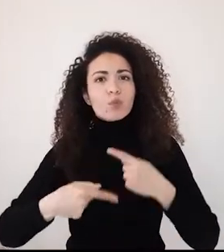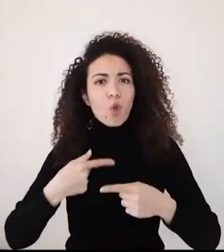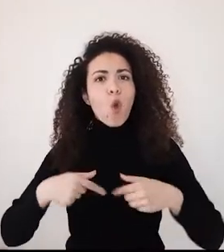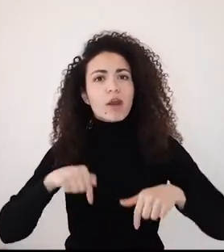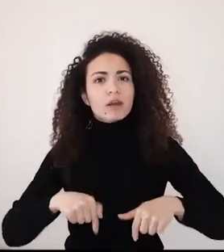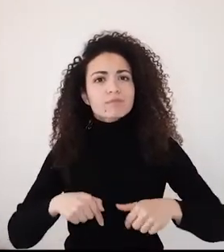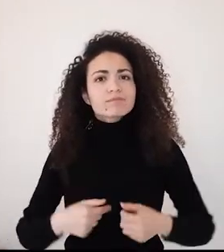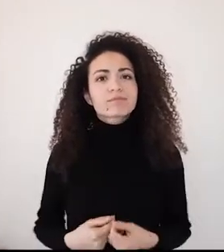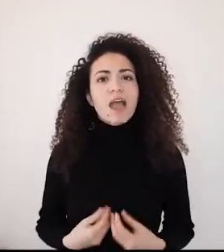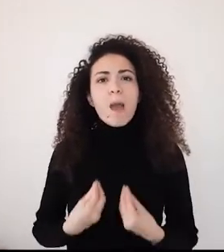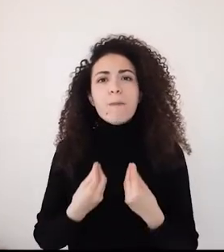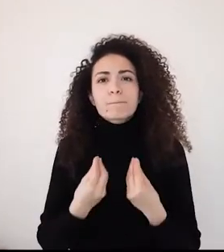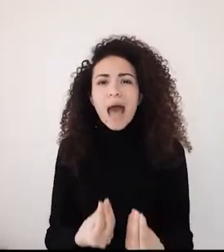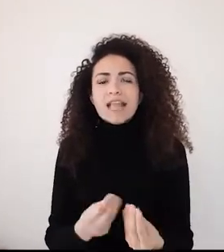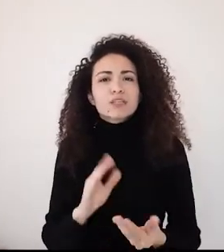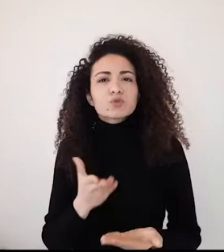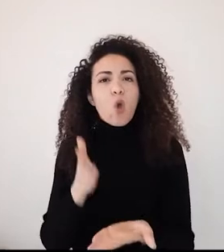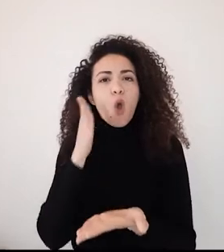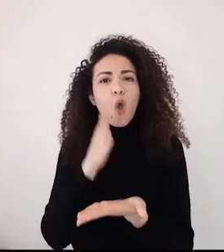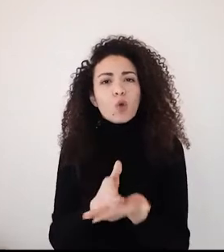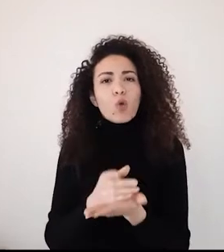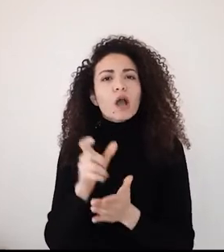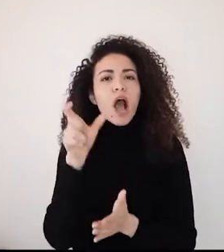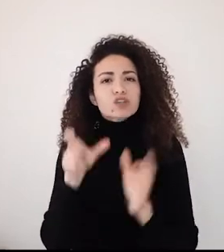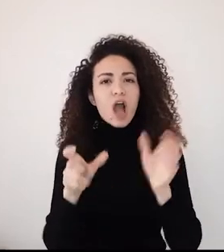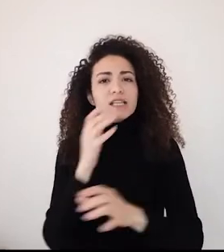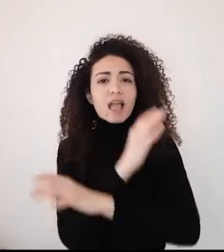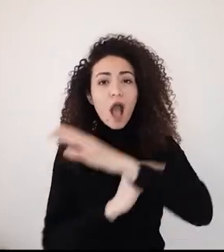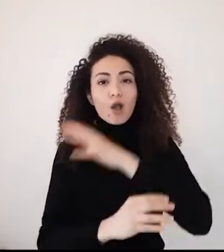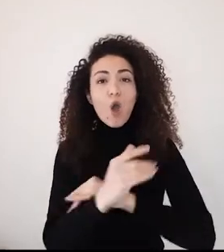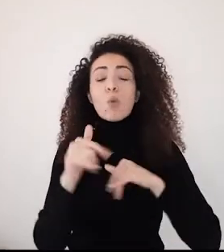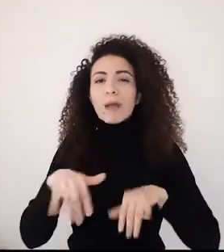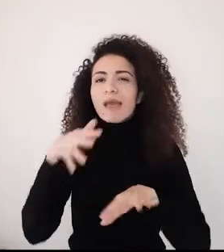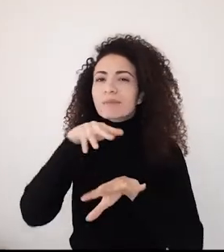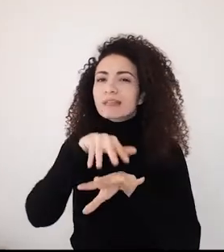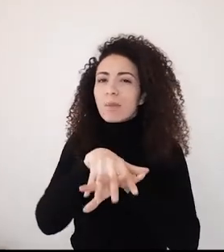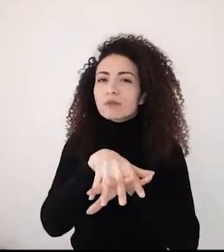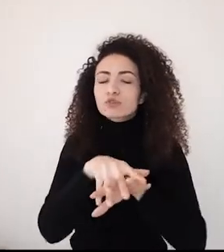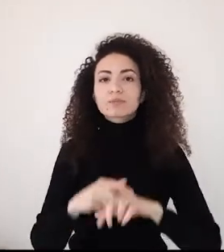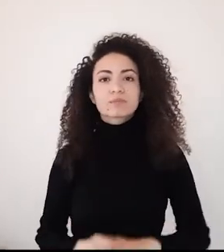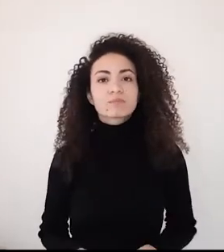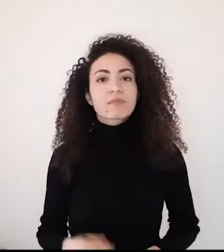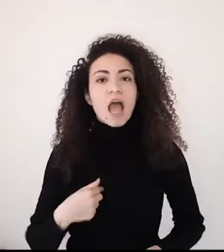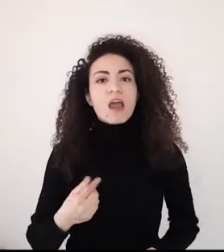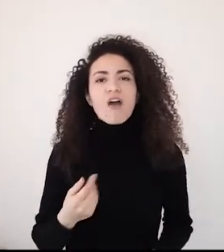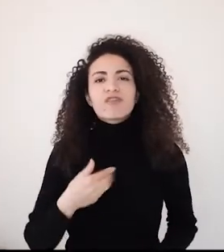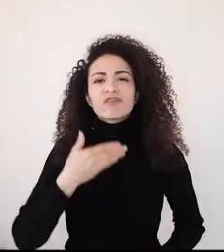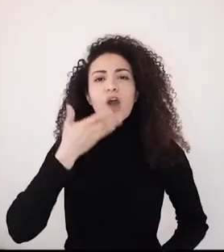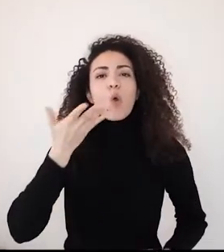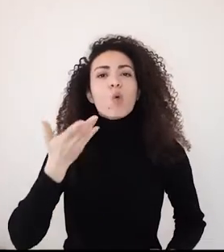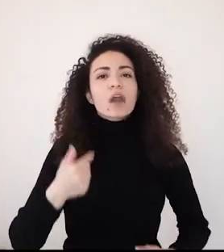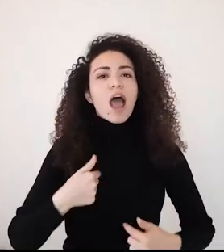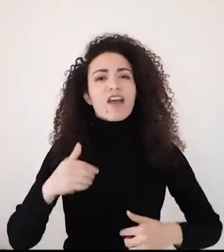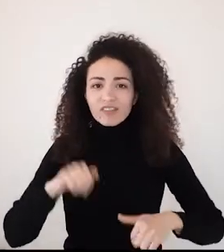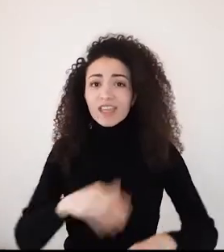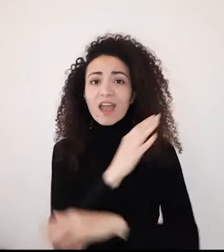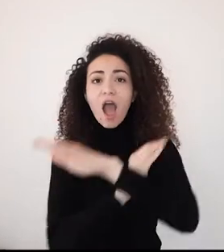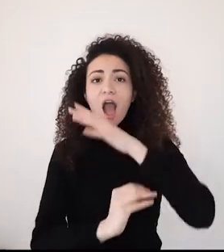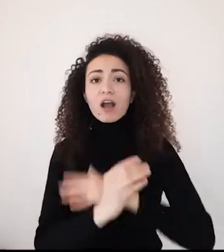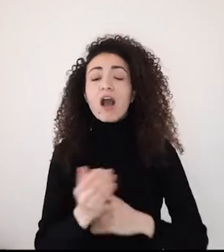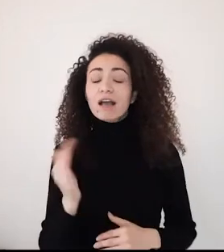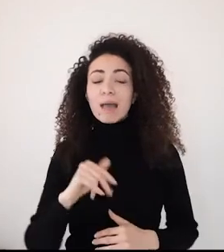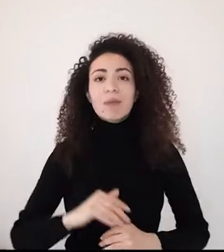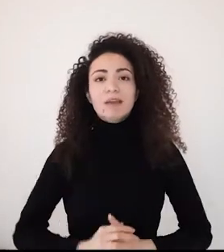across the globe, and we are committed to the inclusion of persons with disabilities. I'm also a proud woman with a